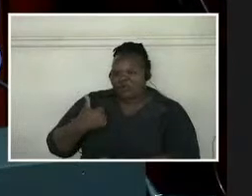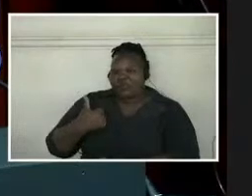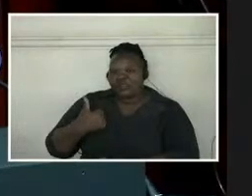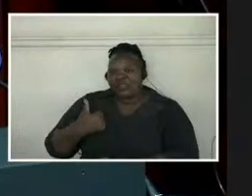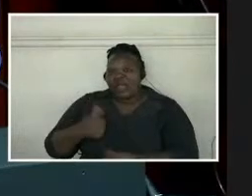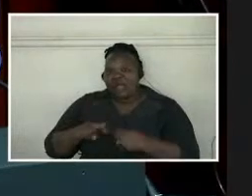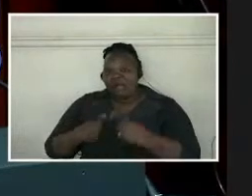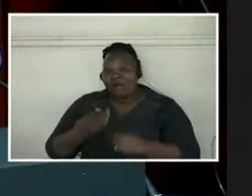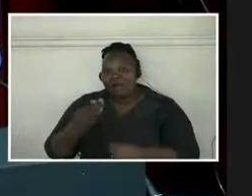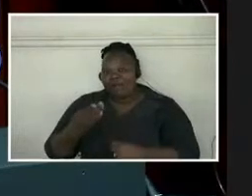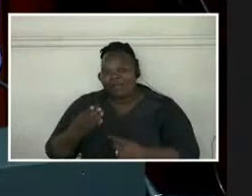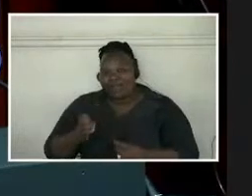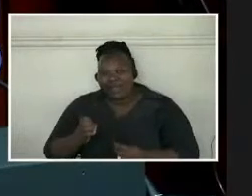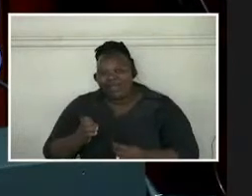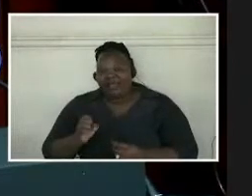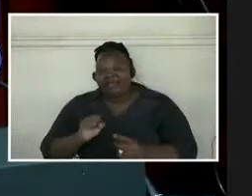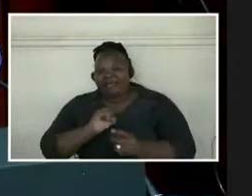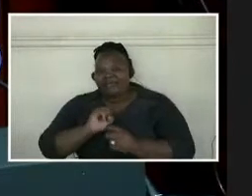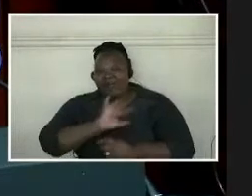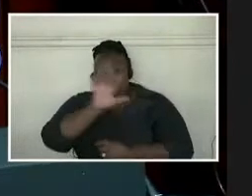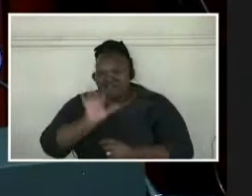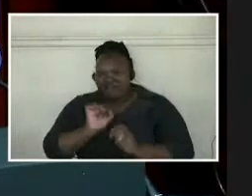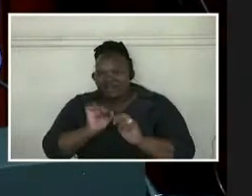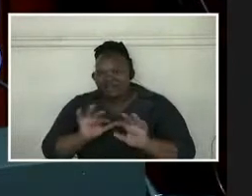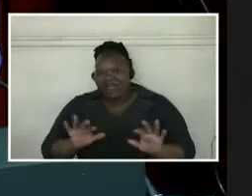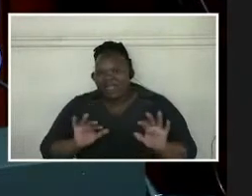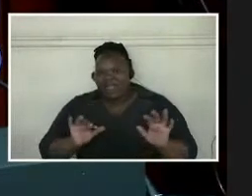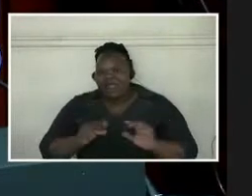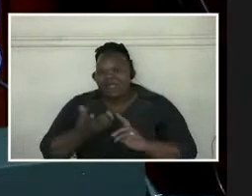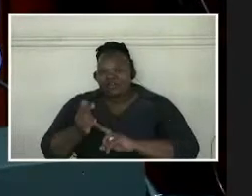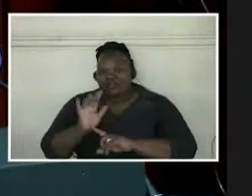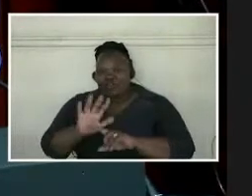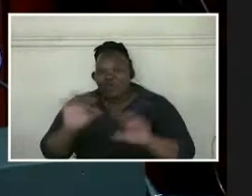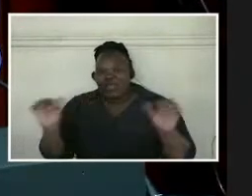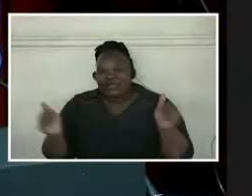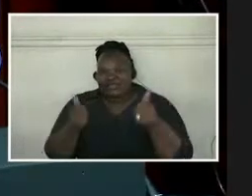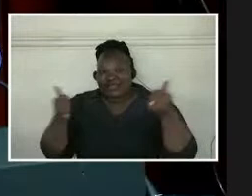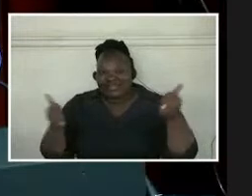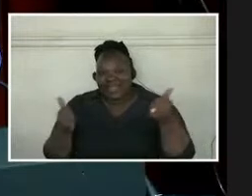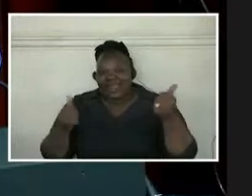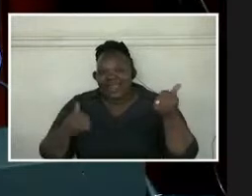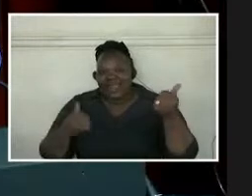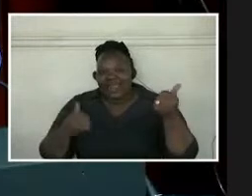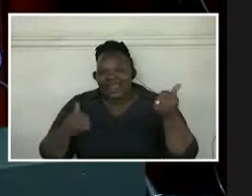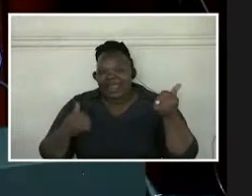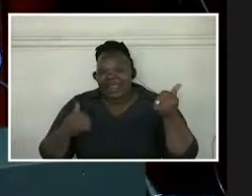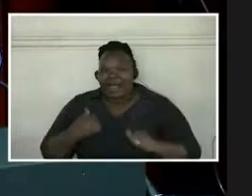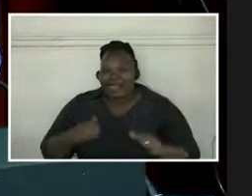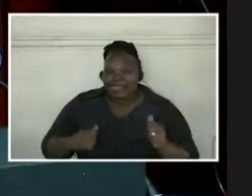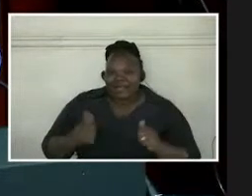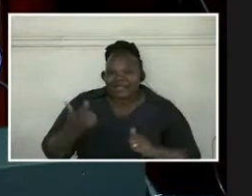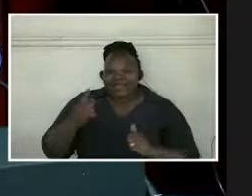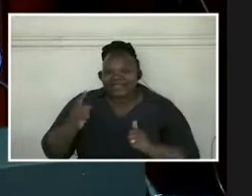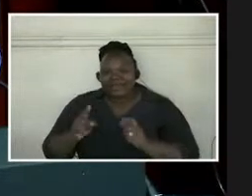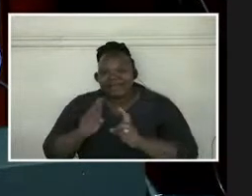african is inspired by excellence of the countries athletes and artists